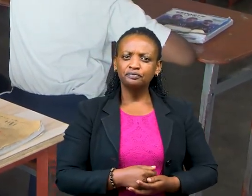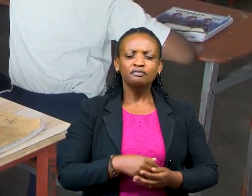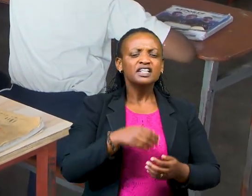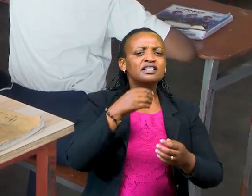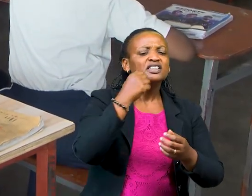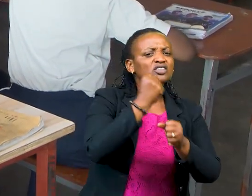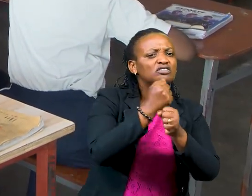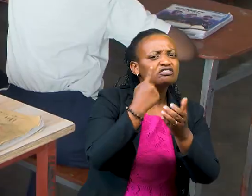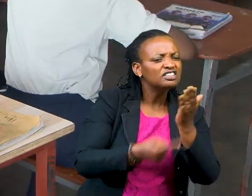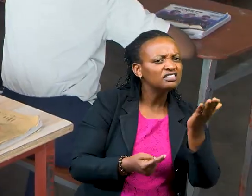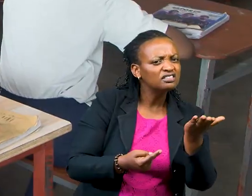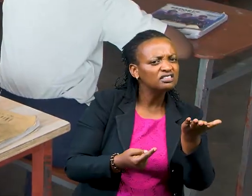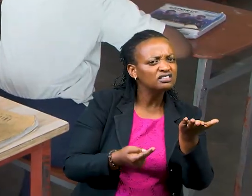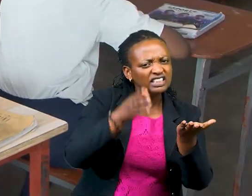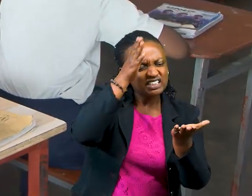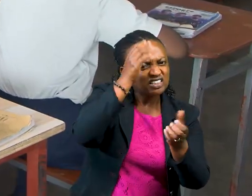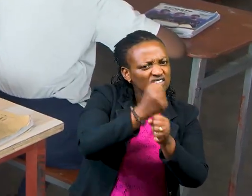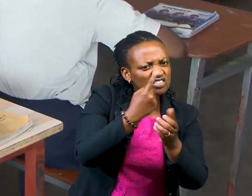He did what?